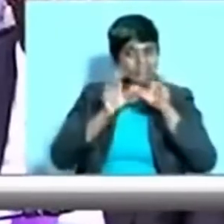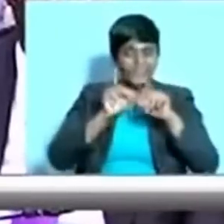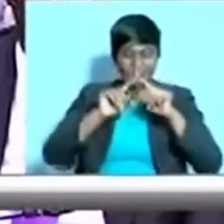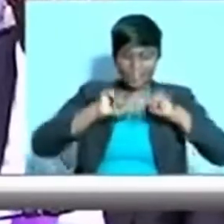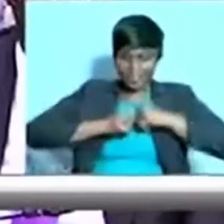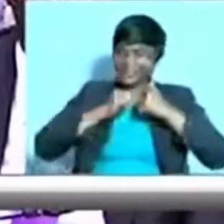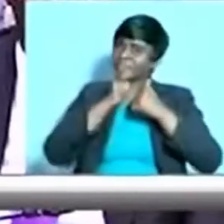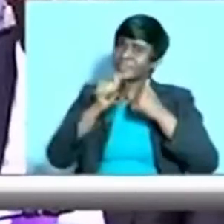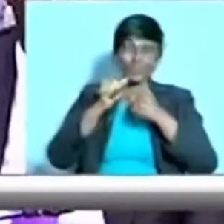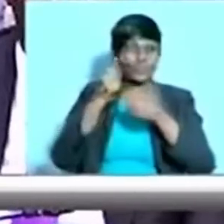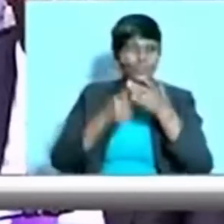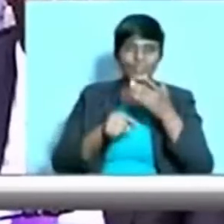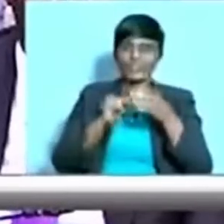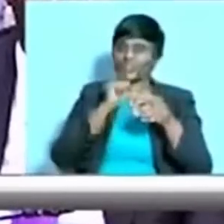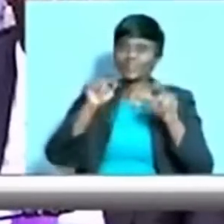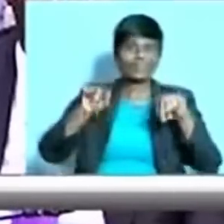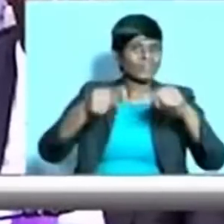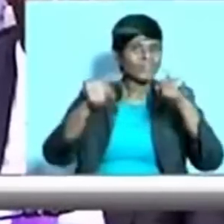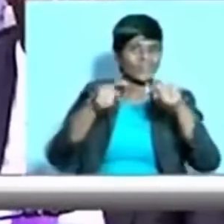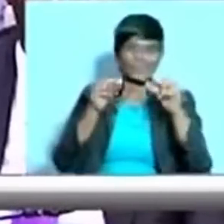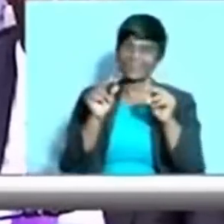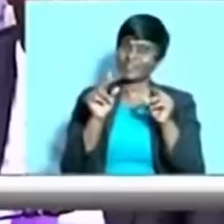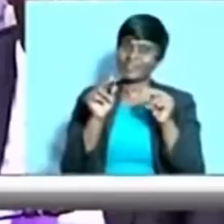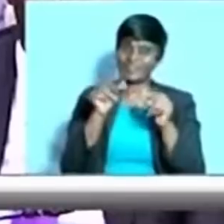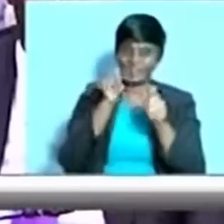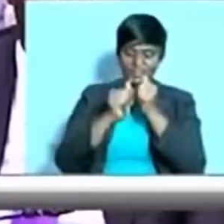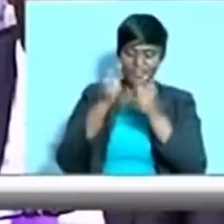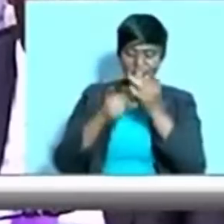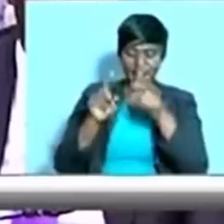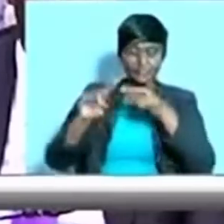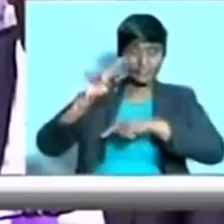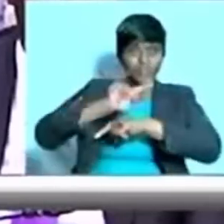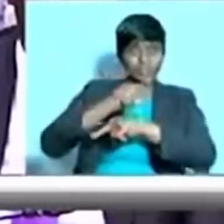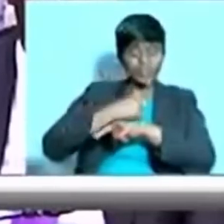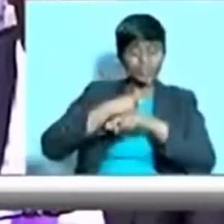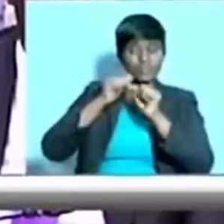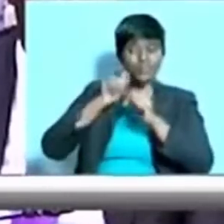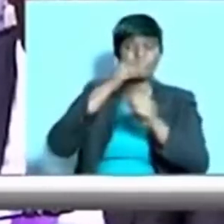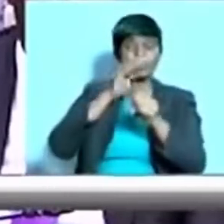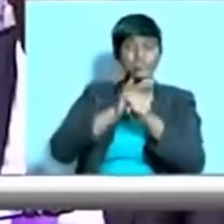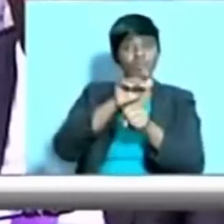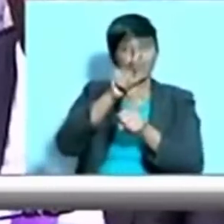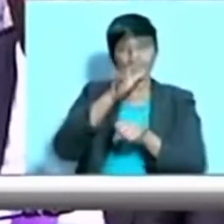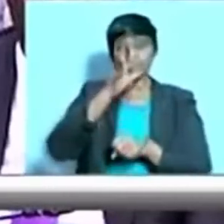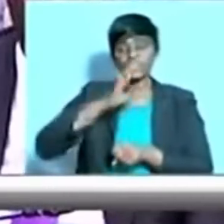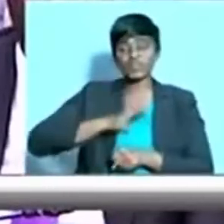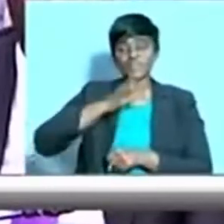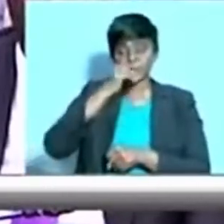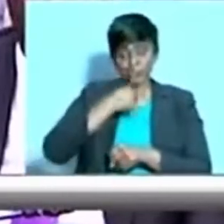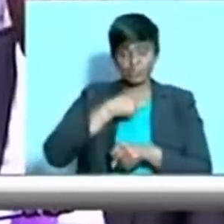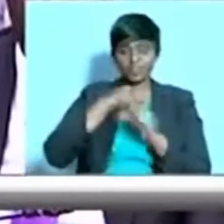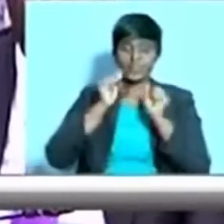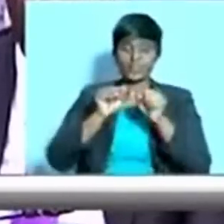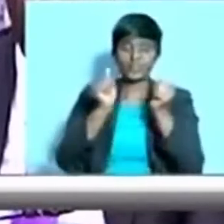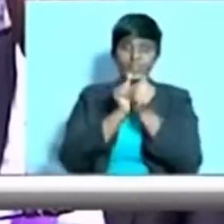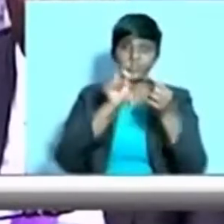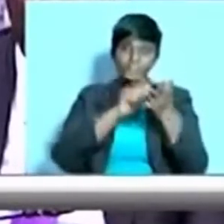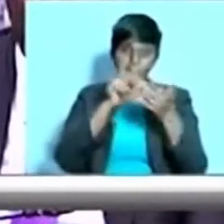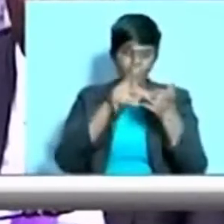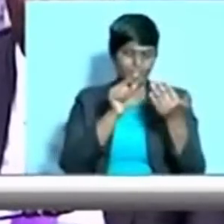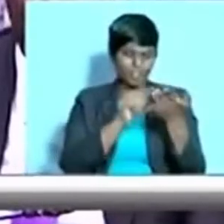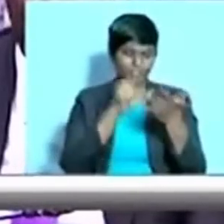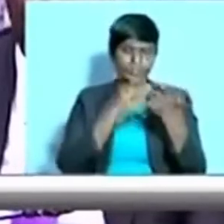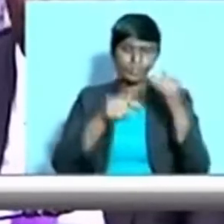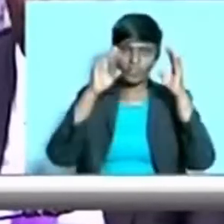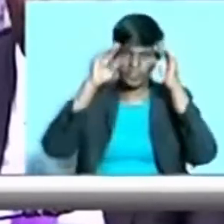not adversaries, we are not enemies. Because today, I can assure you, Madam Speaker, with the programs